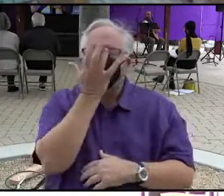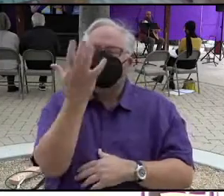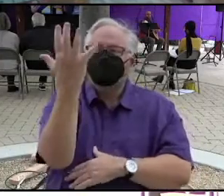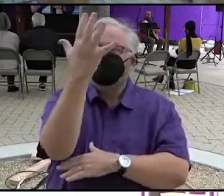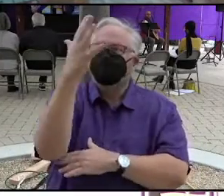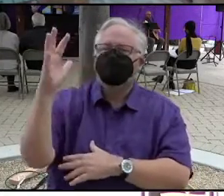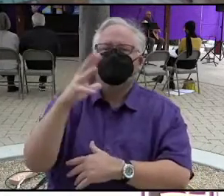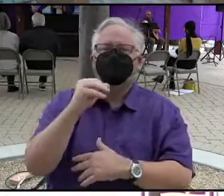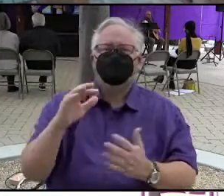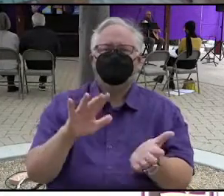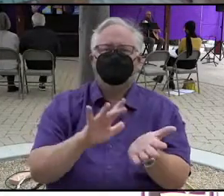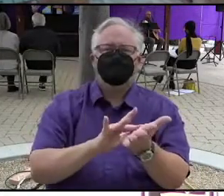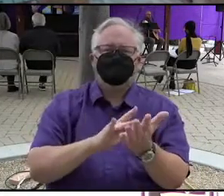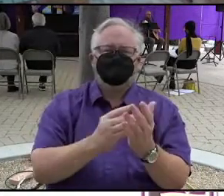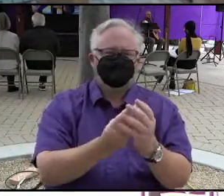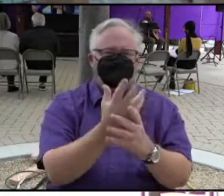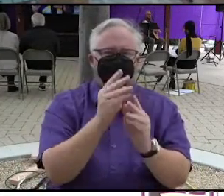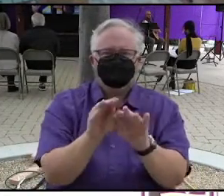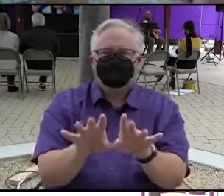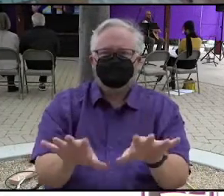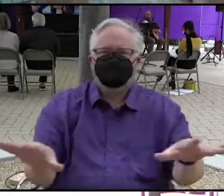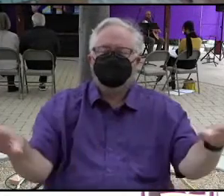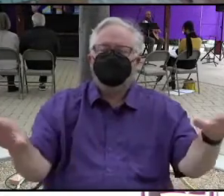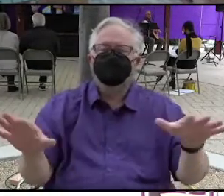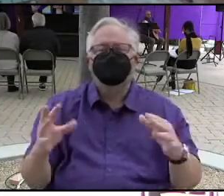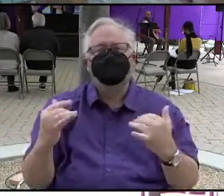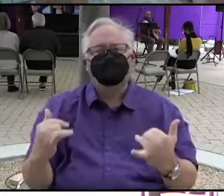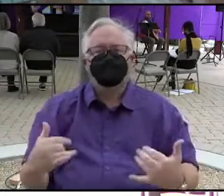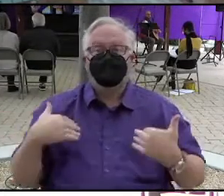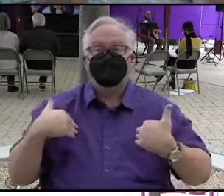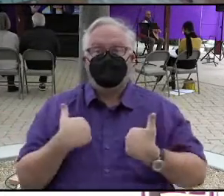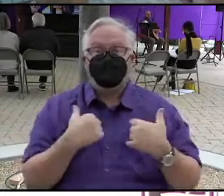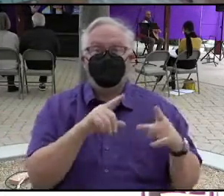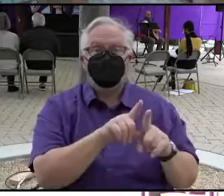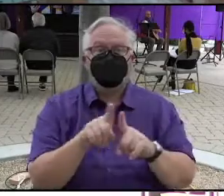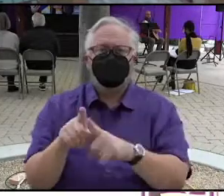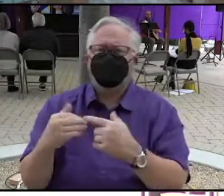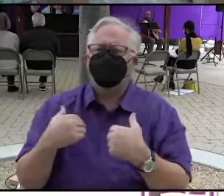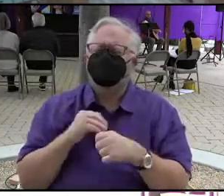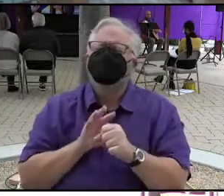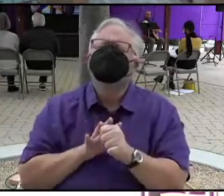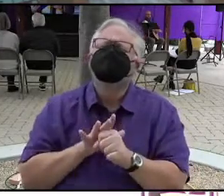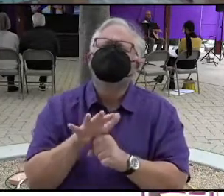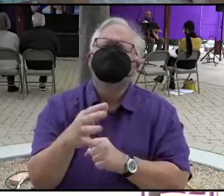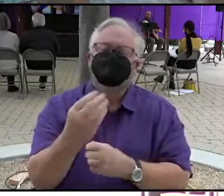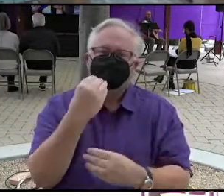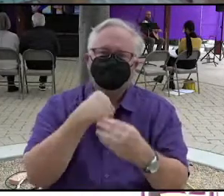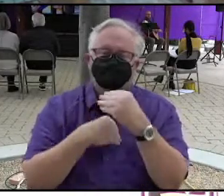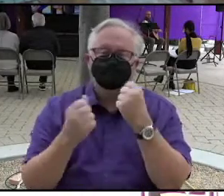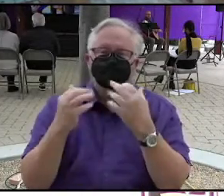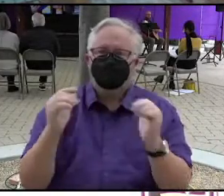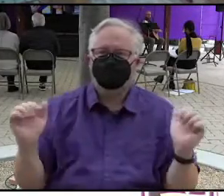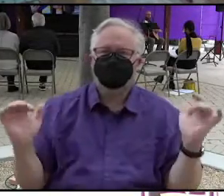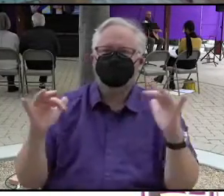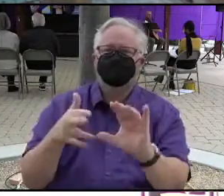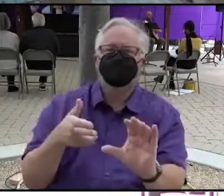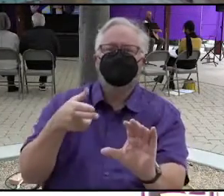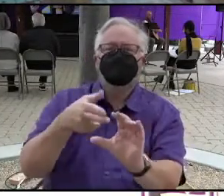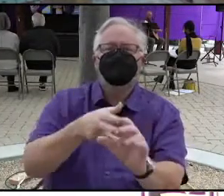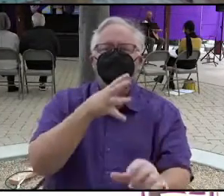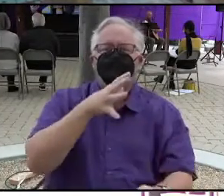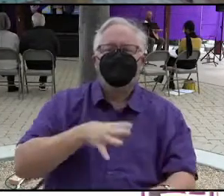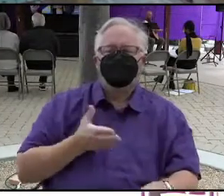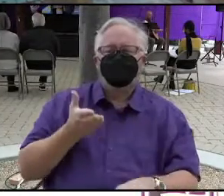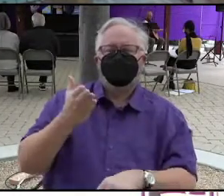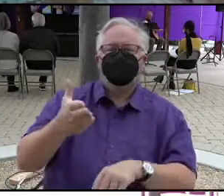spread everywhere. And now that the animals too had plenty to eat, many came to live with her on